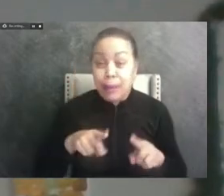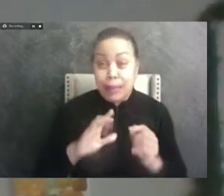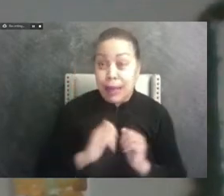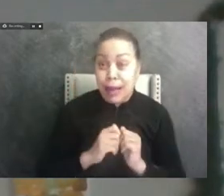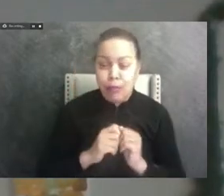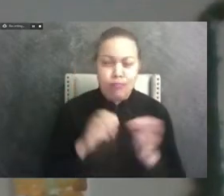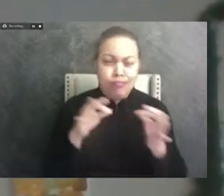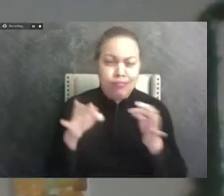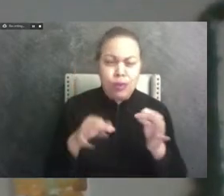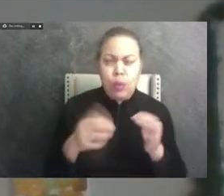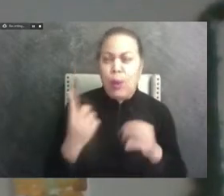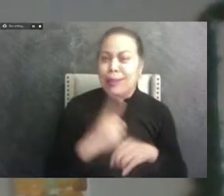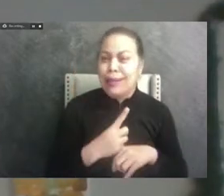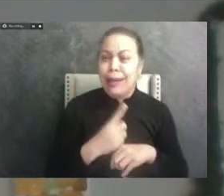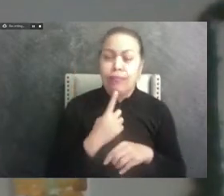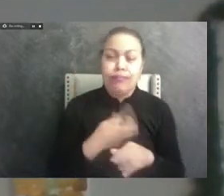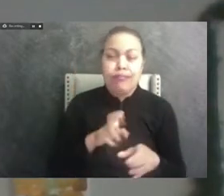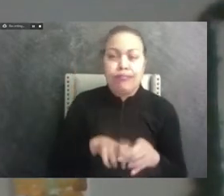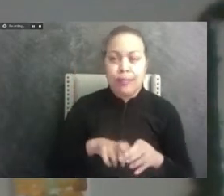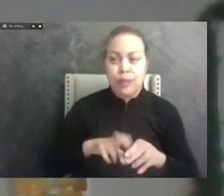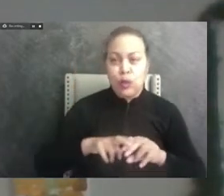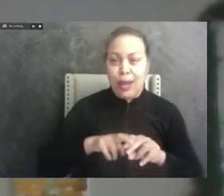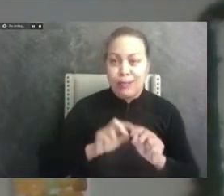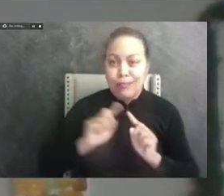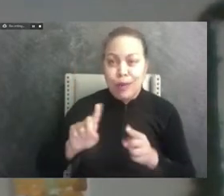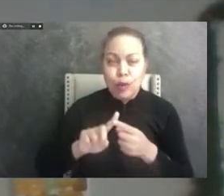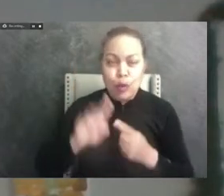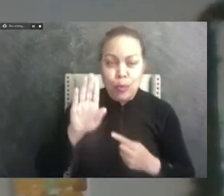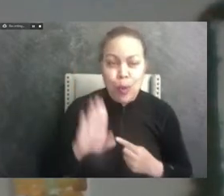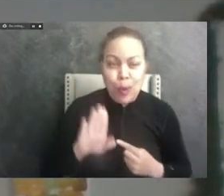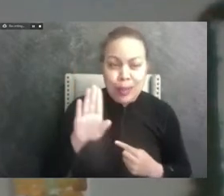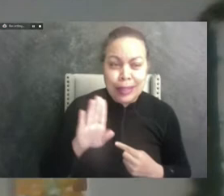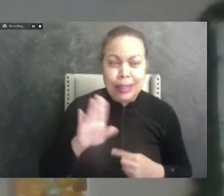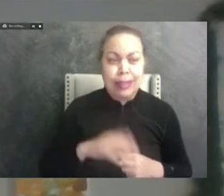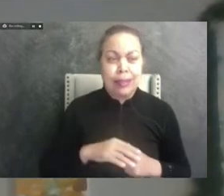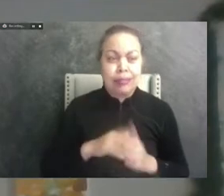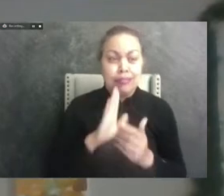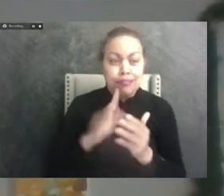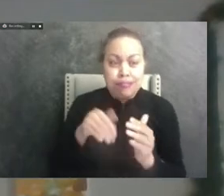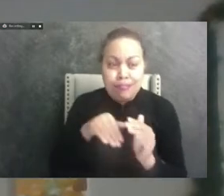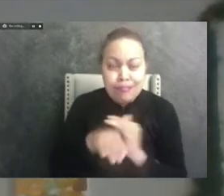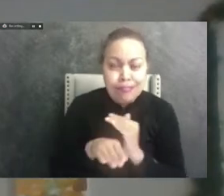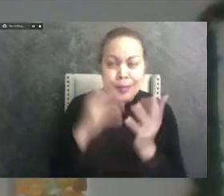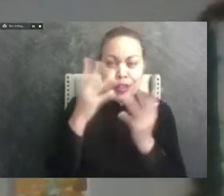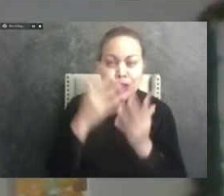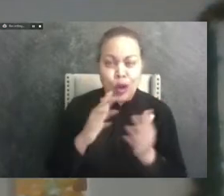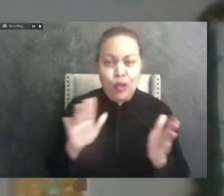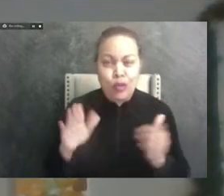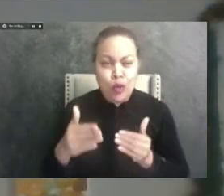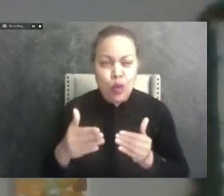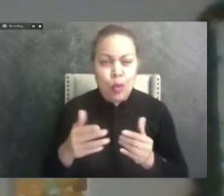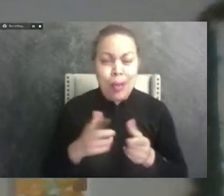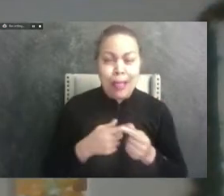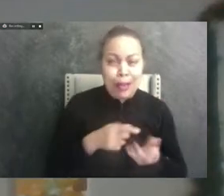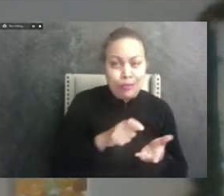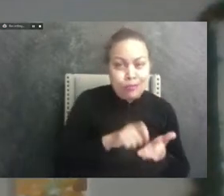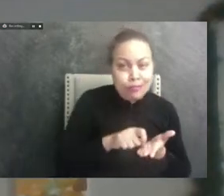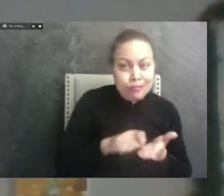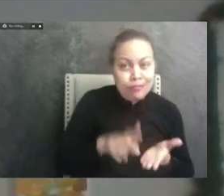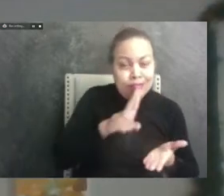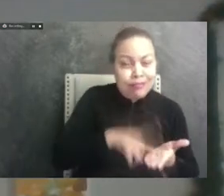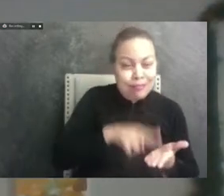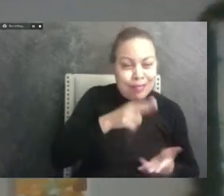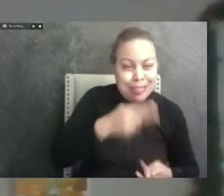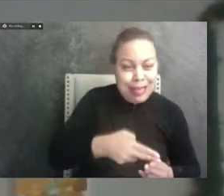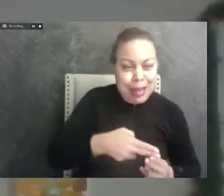train to Boston, made her way to the darkened room, put her name down in cursive script,